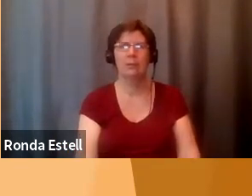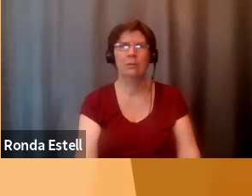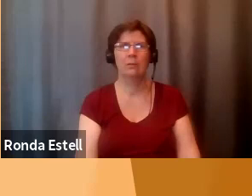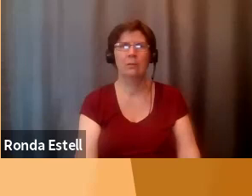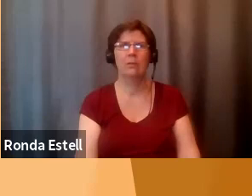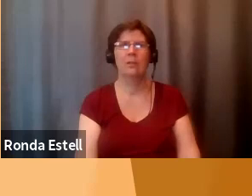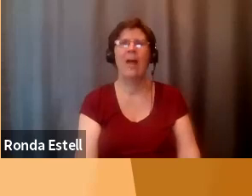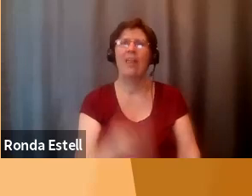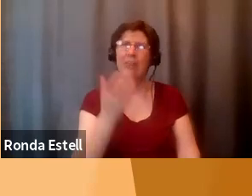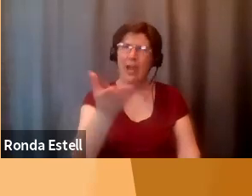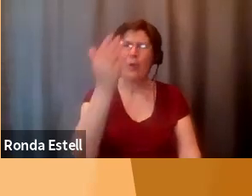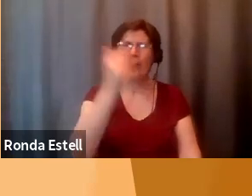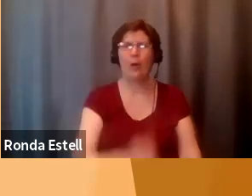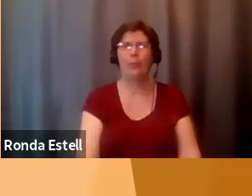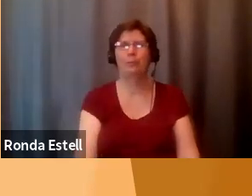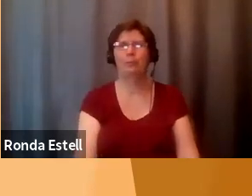There we go.